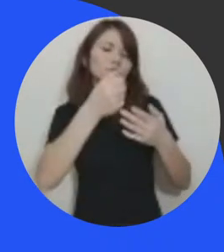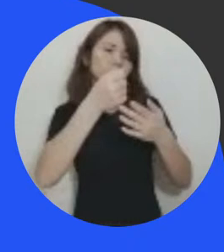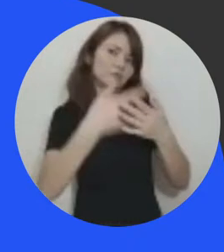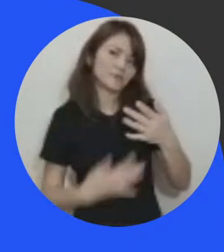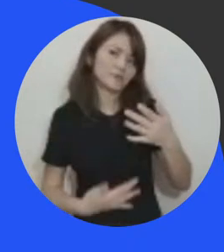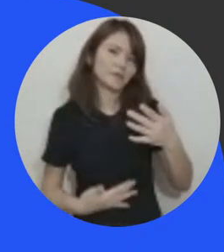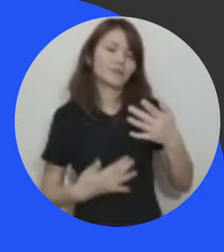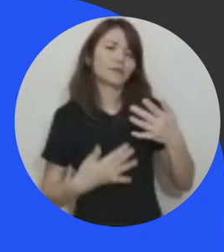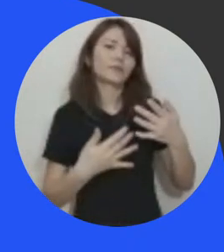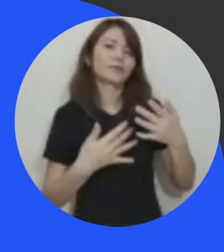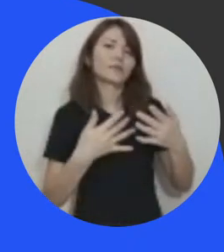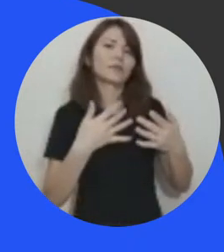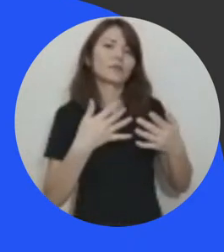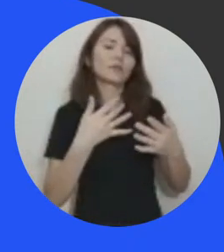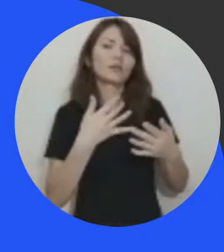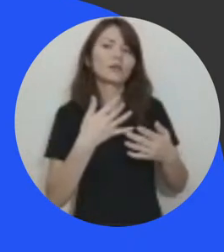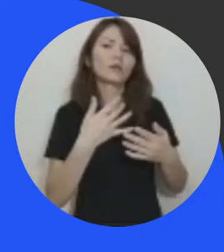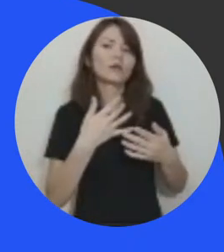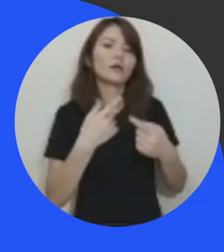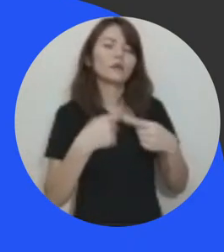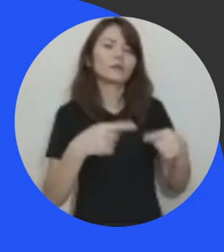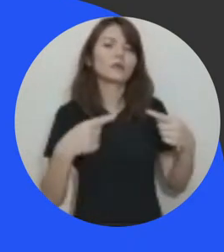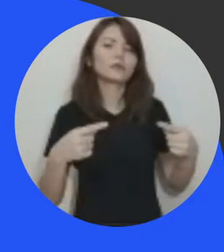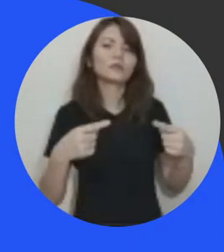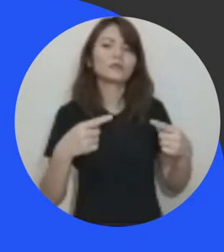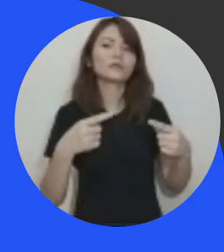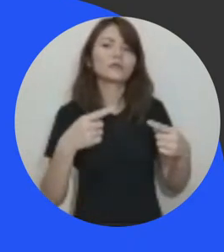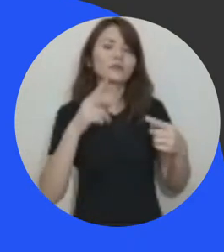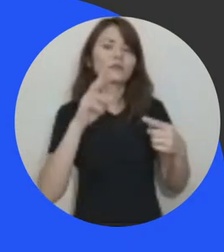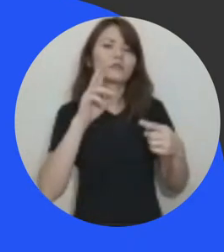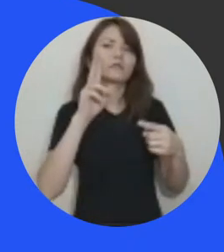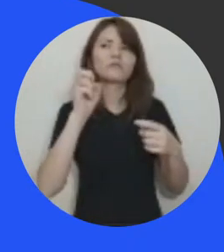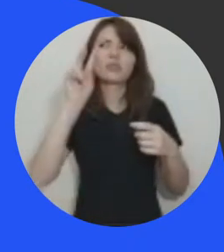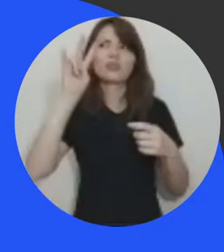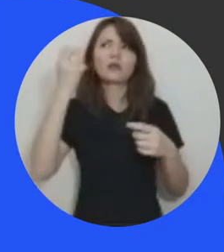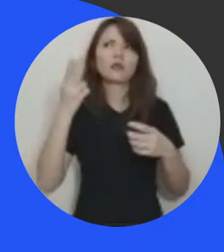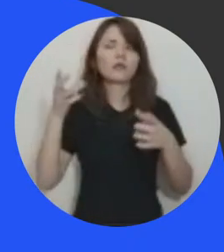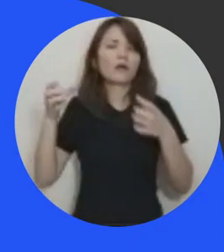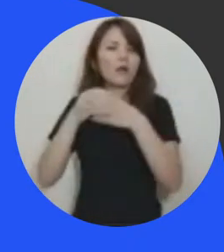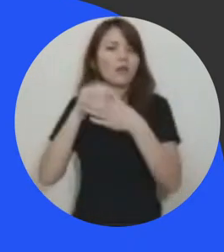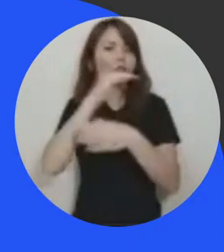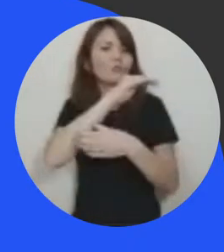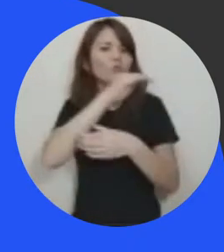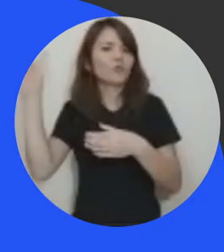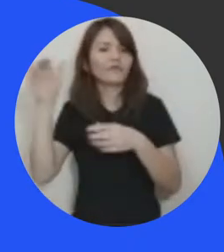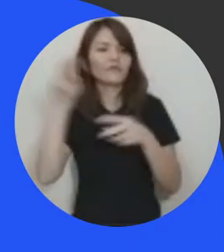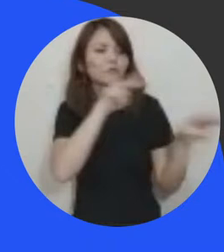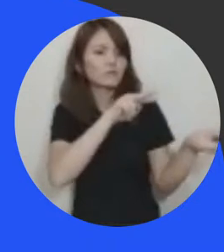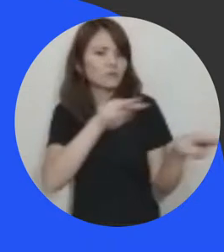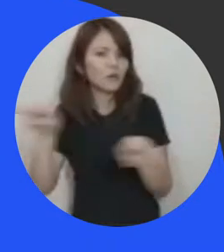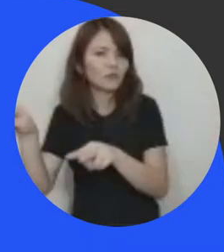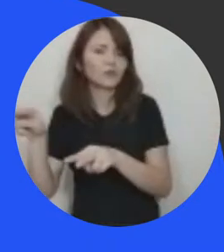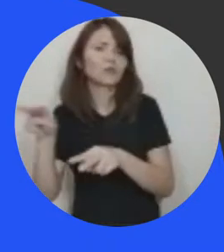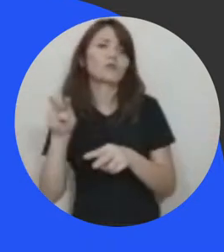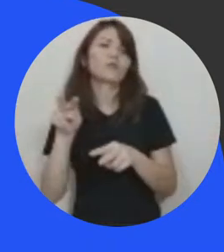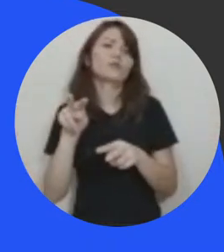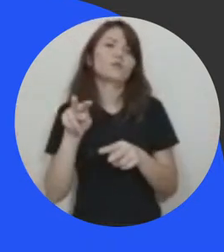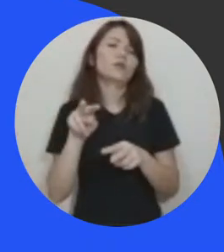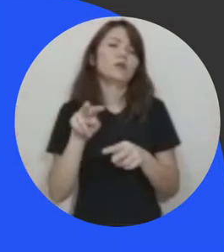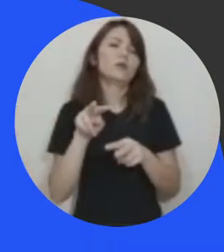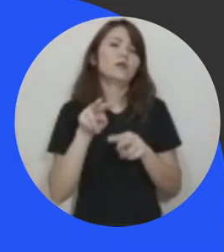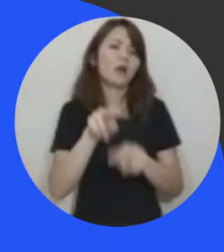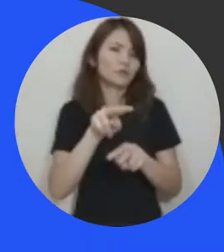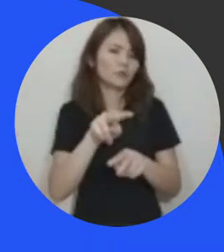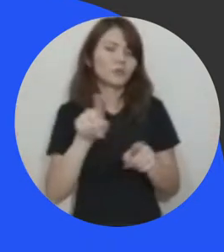and developing analysis which feeds into national policy, through to very localized